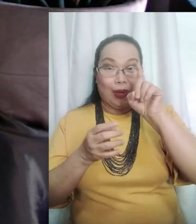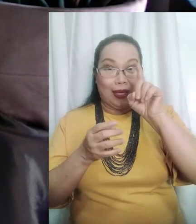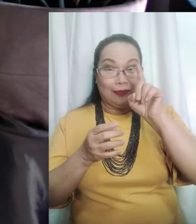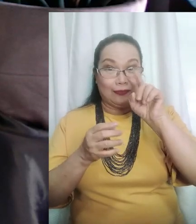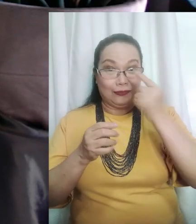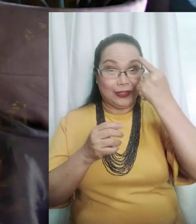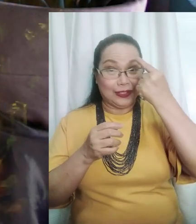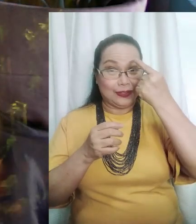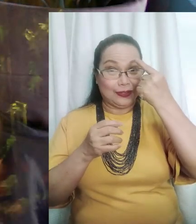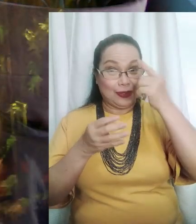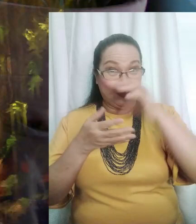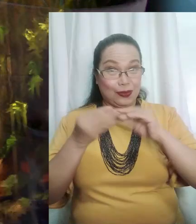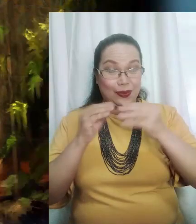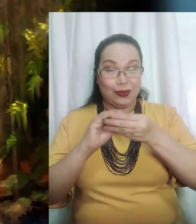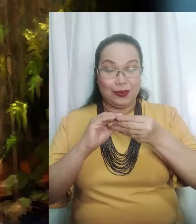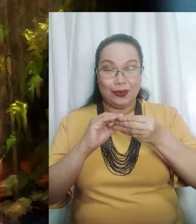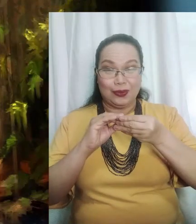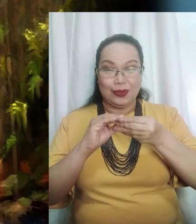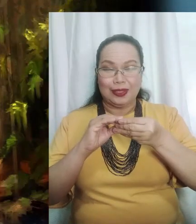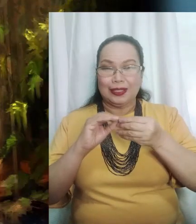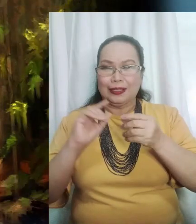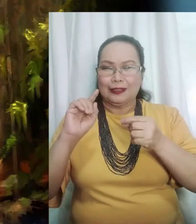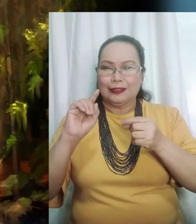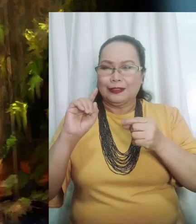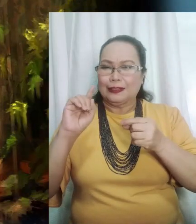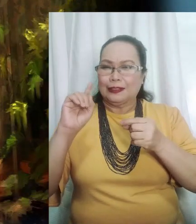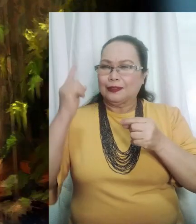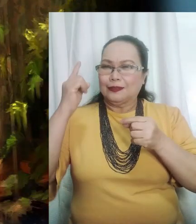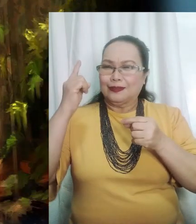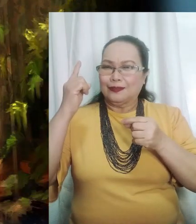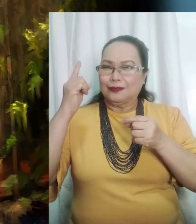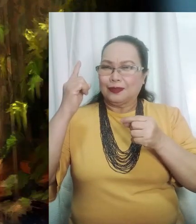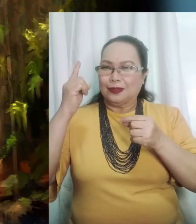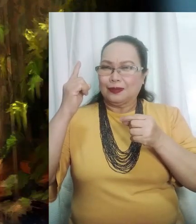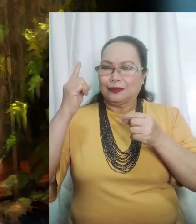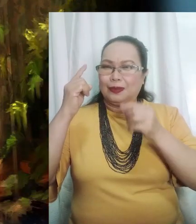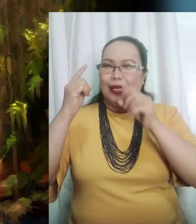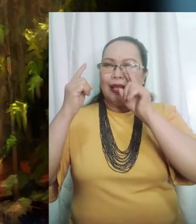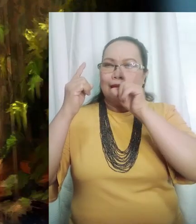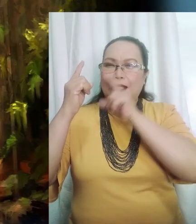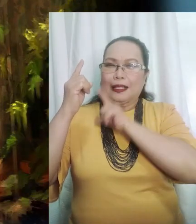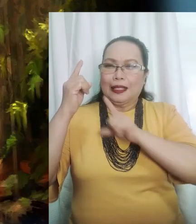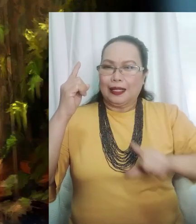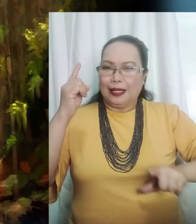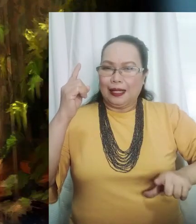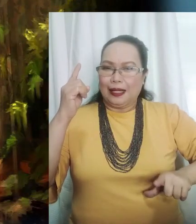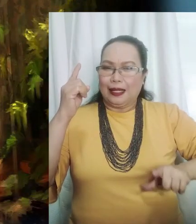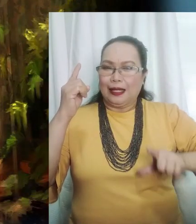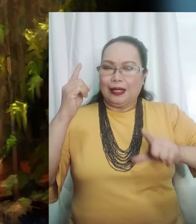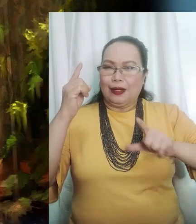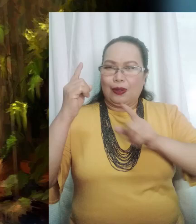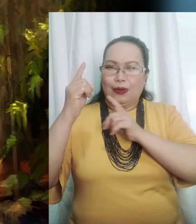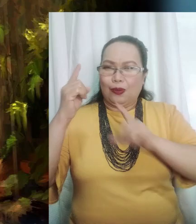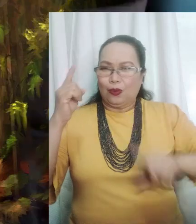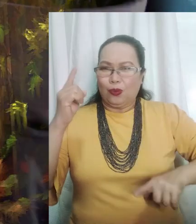number one, the pit episode, shift of life